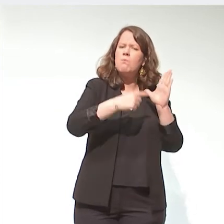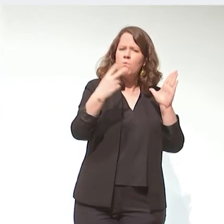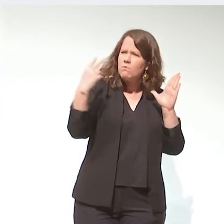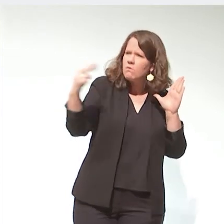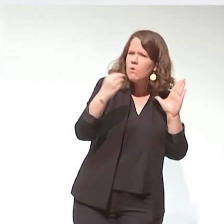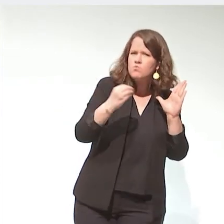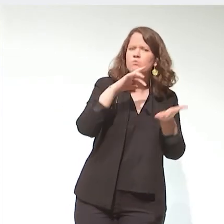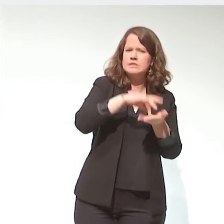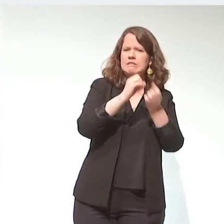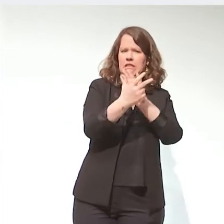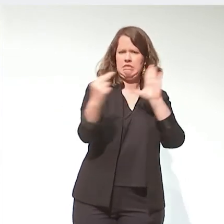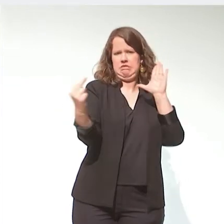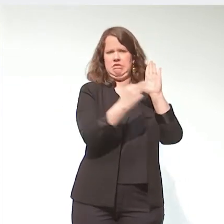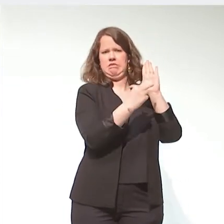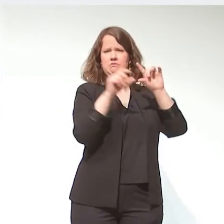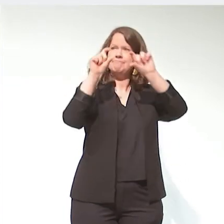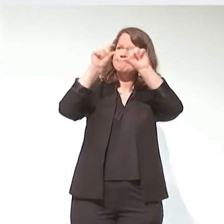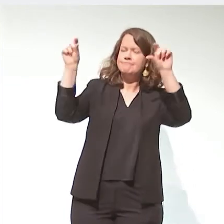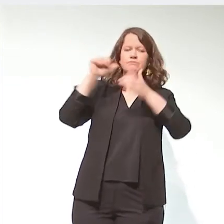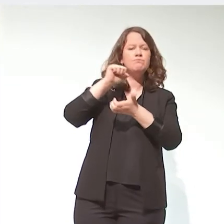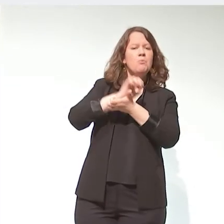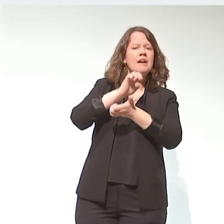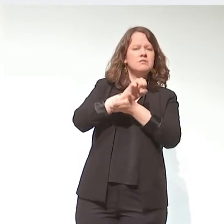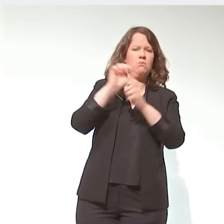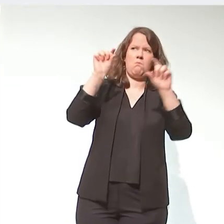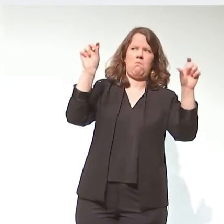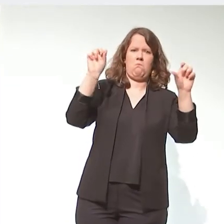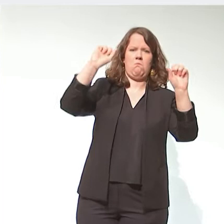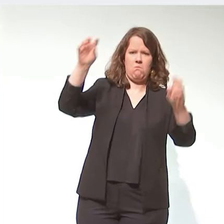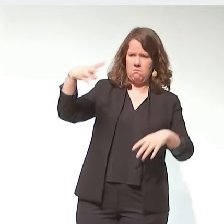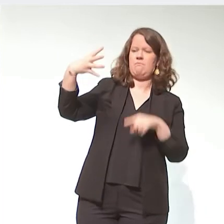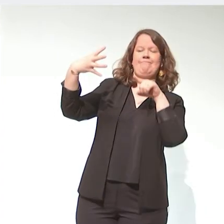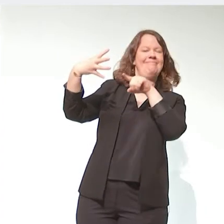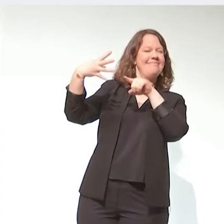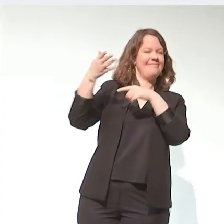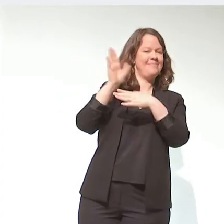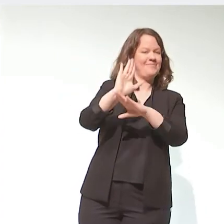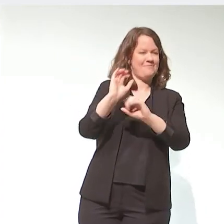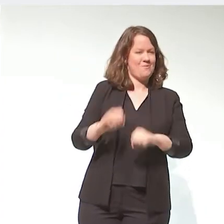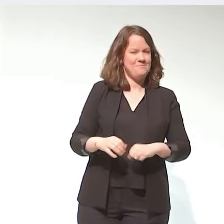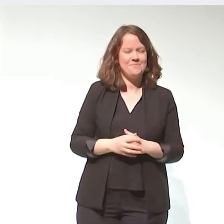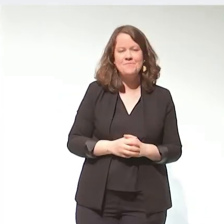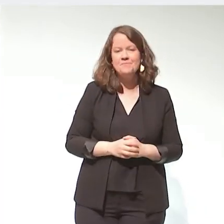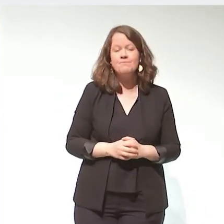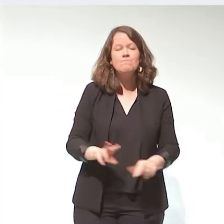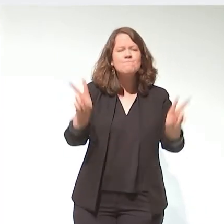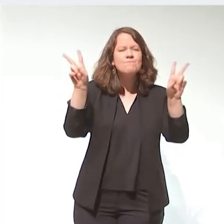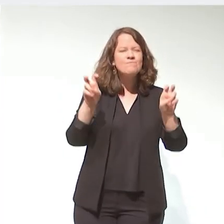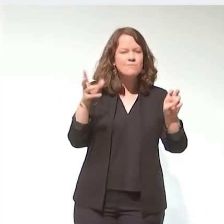of our website. The title is Evidence of the Link Between Inclusive Education and Social Inclusion.